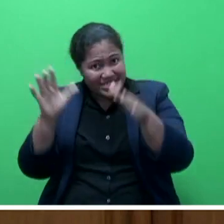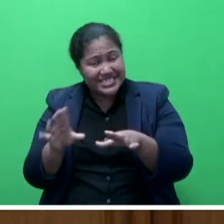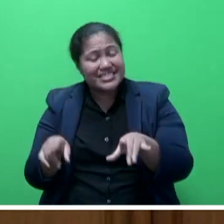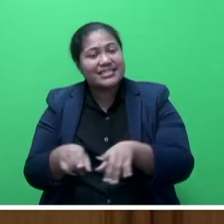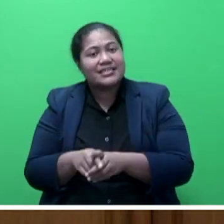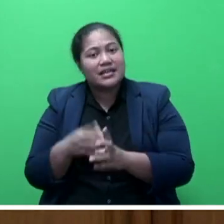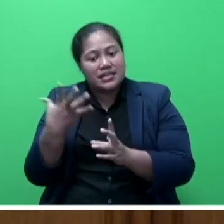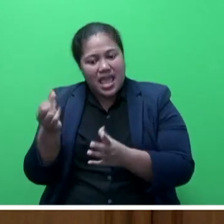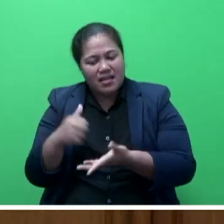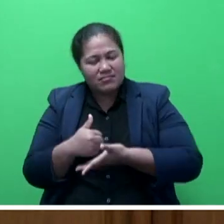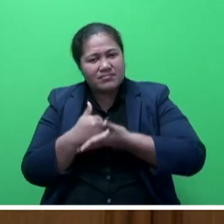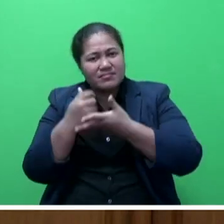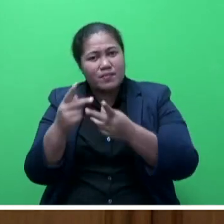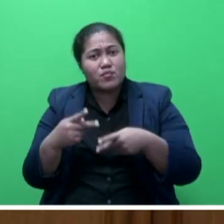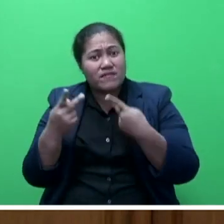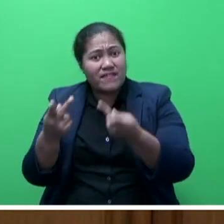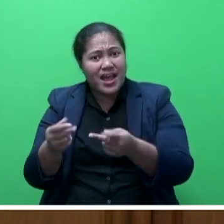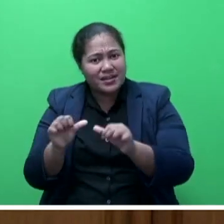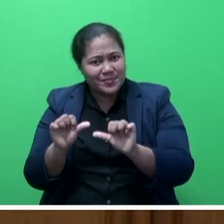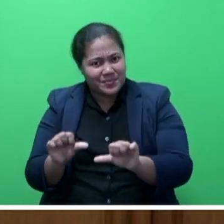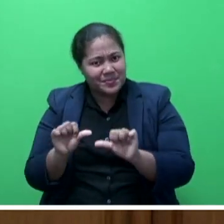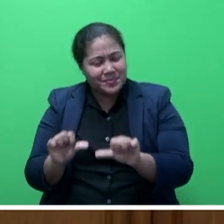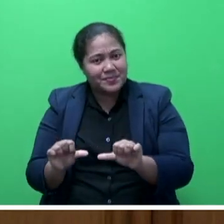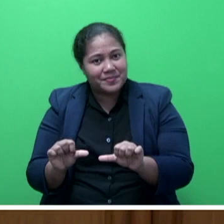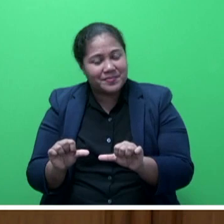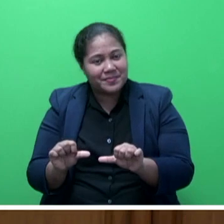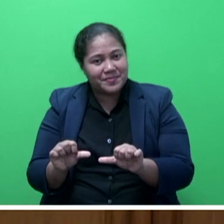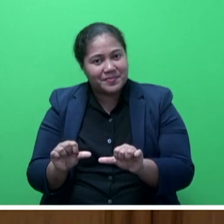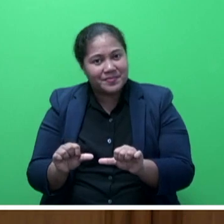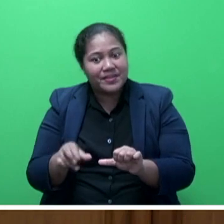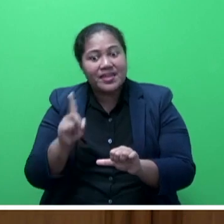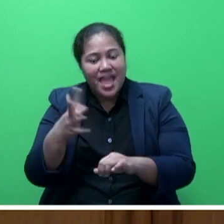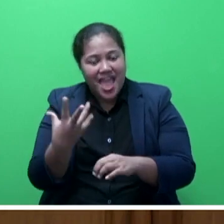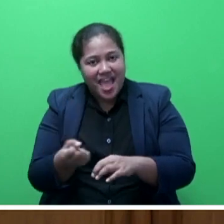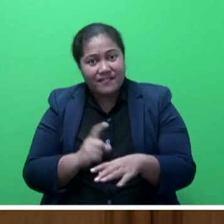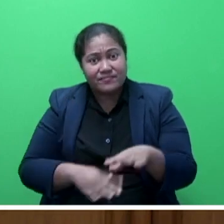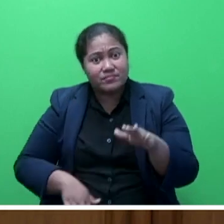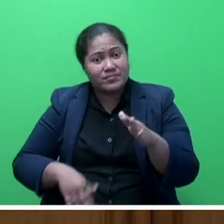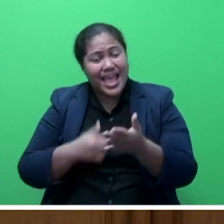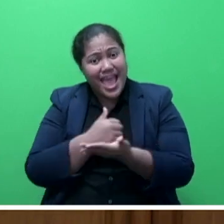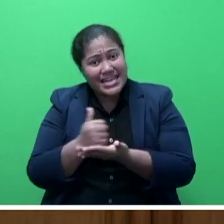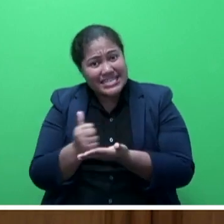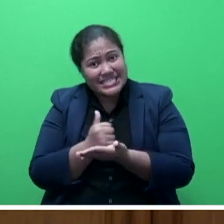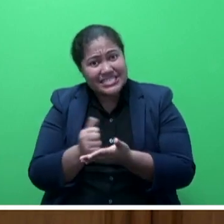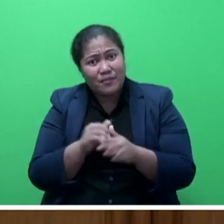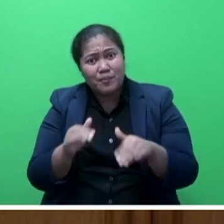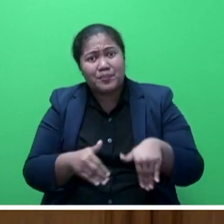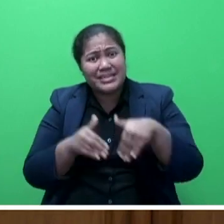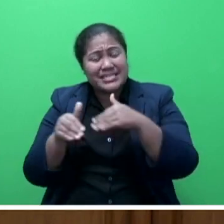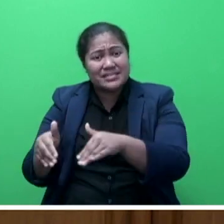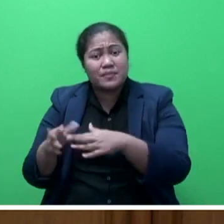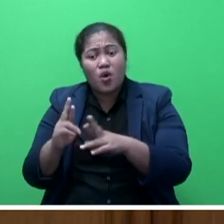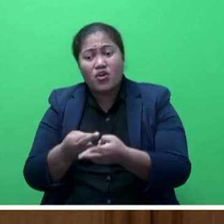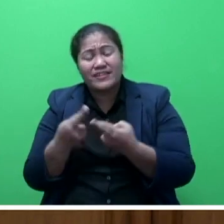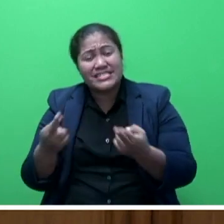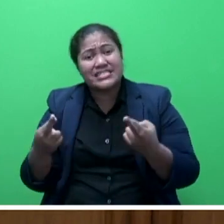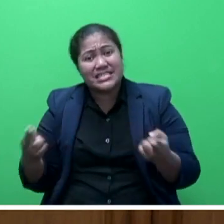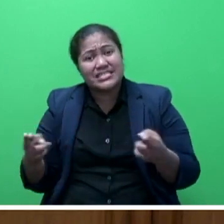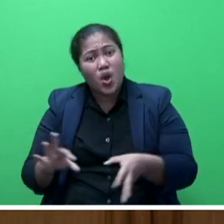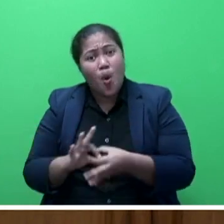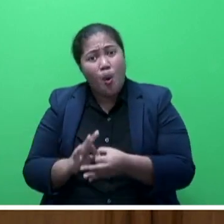stock availability, facilitating the full and active participation of resource owners in the